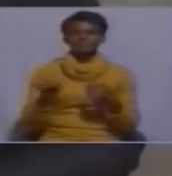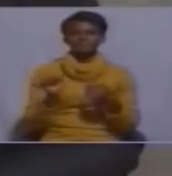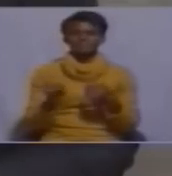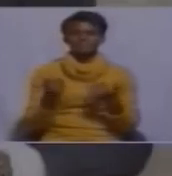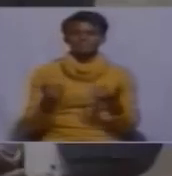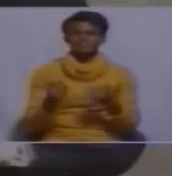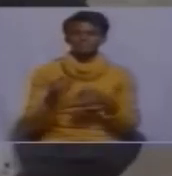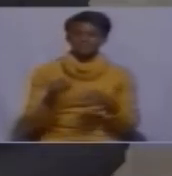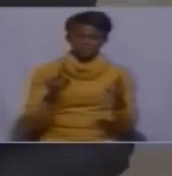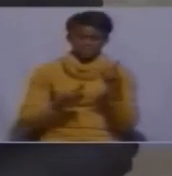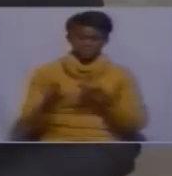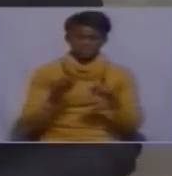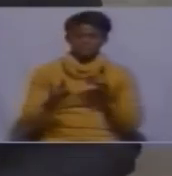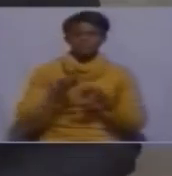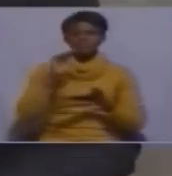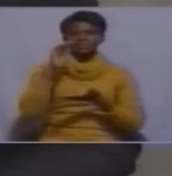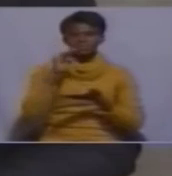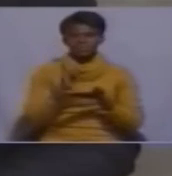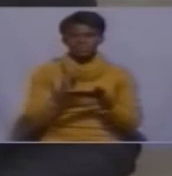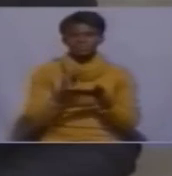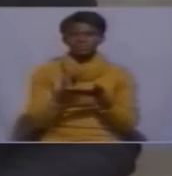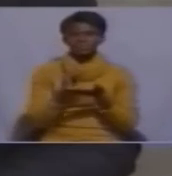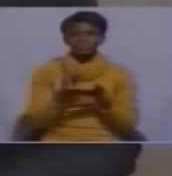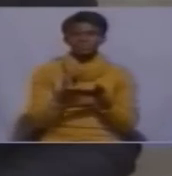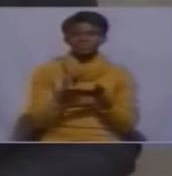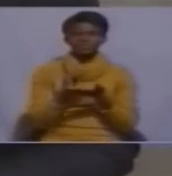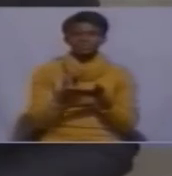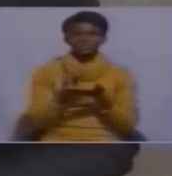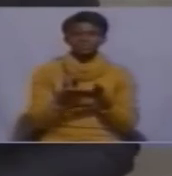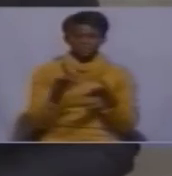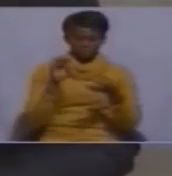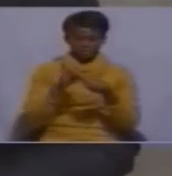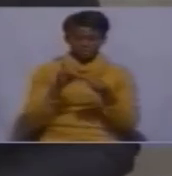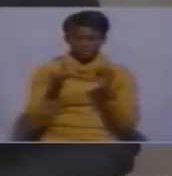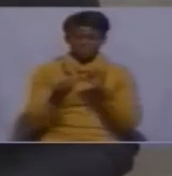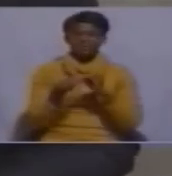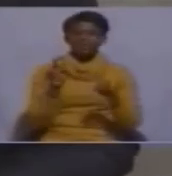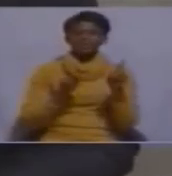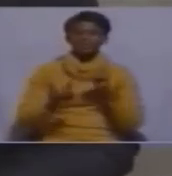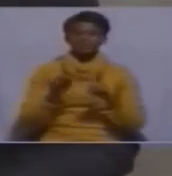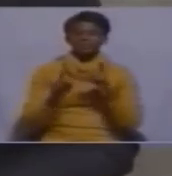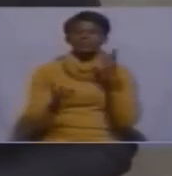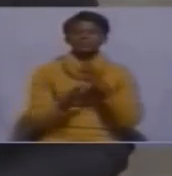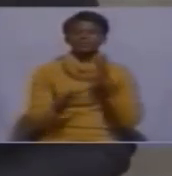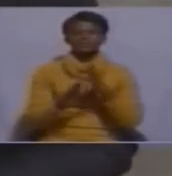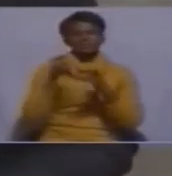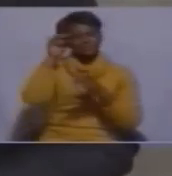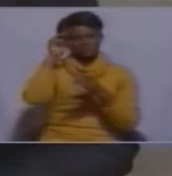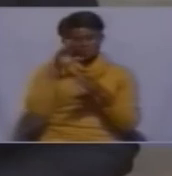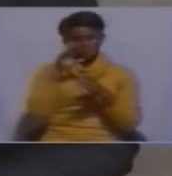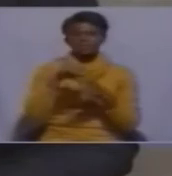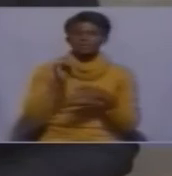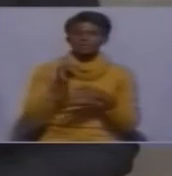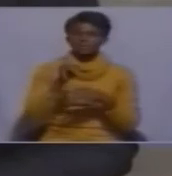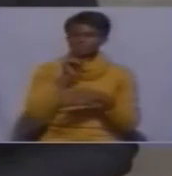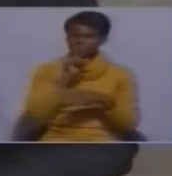expense. Maybe we should reduce the number of people who are deputy ministers. I think, I presume that was a decision,